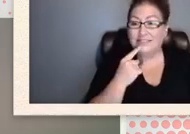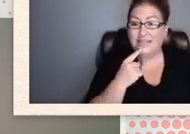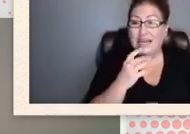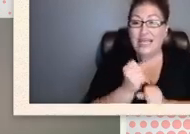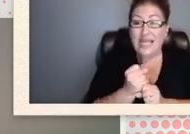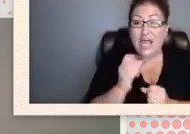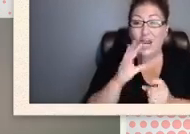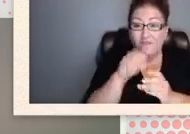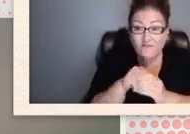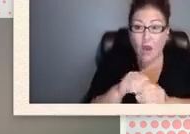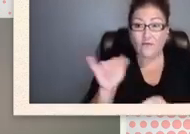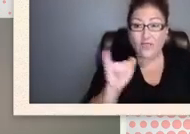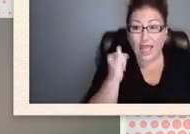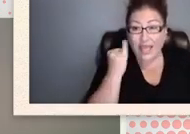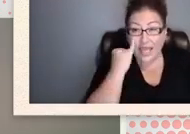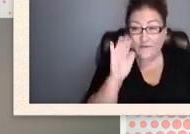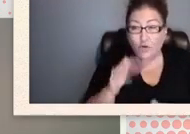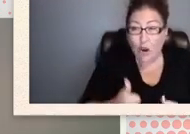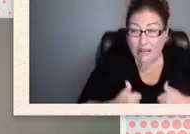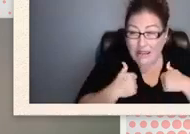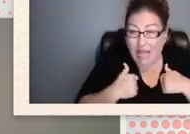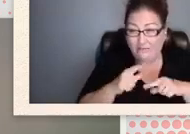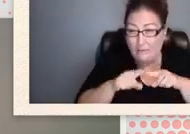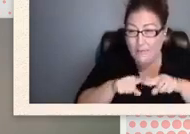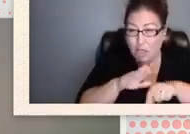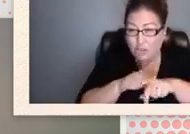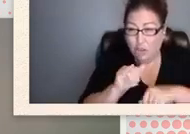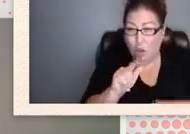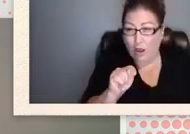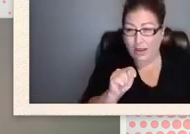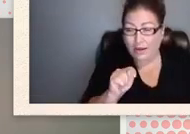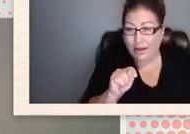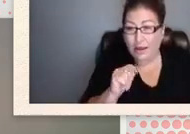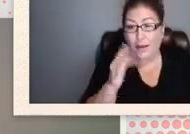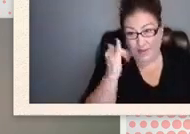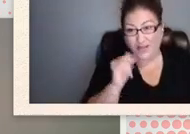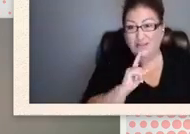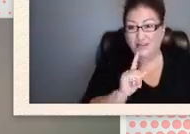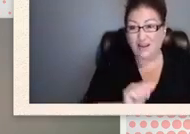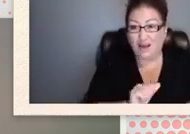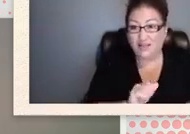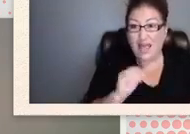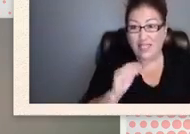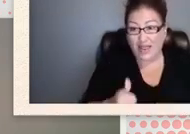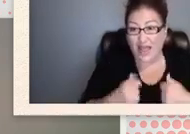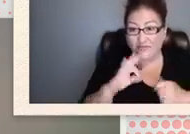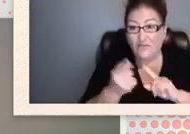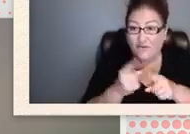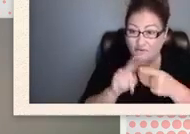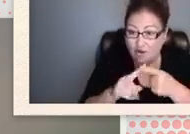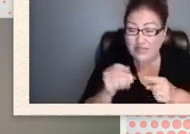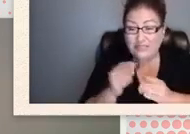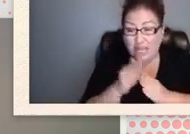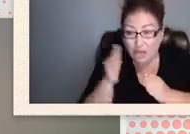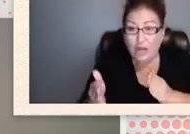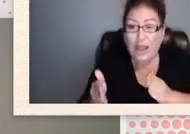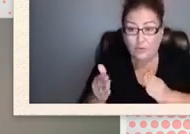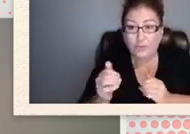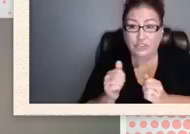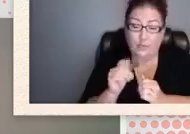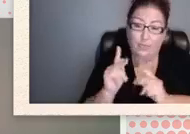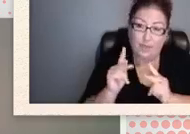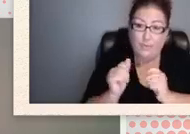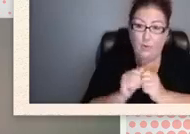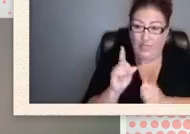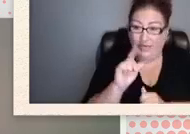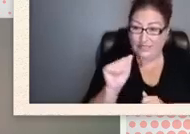if your life depended on it, because it does in the lives of your friends and neighbors with people with disabilities. We